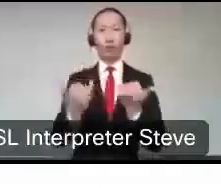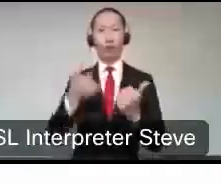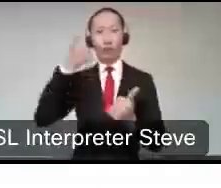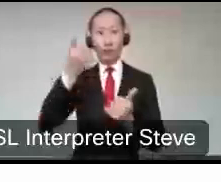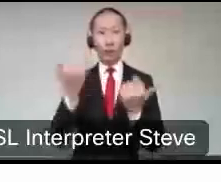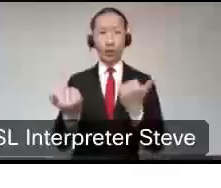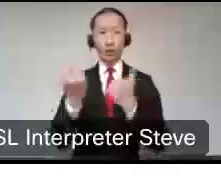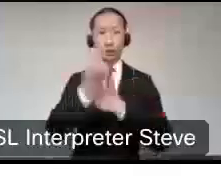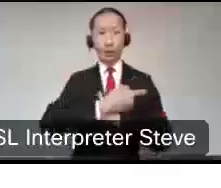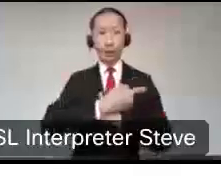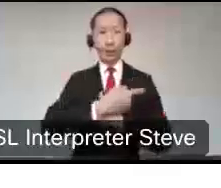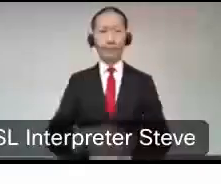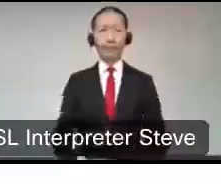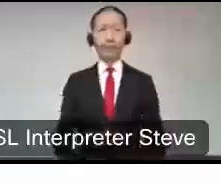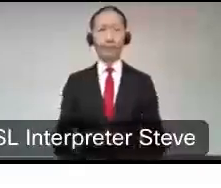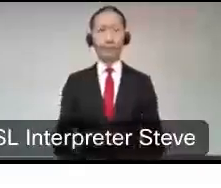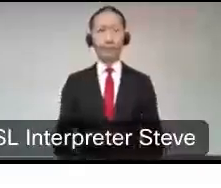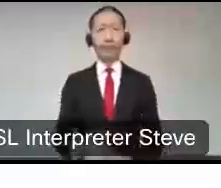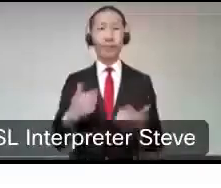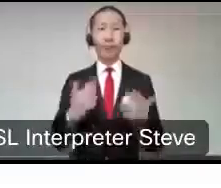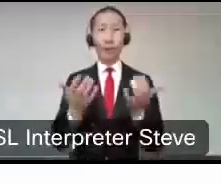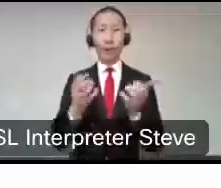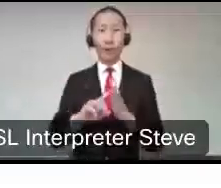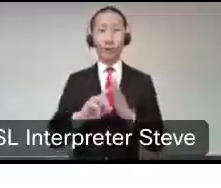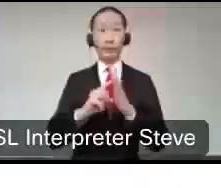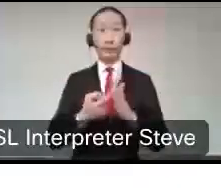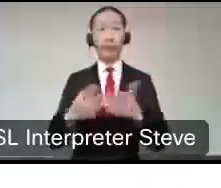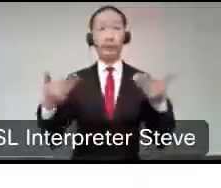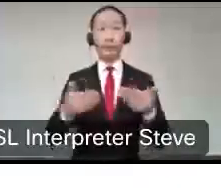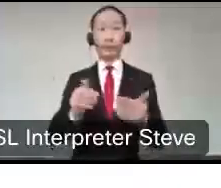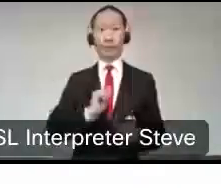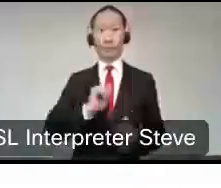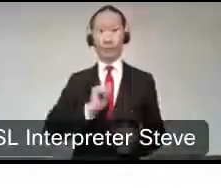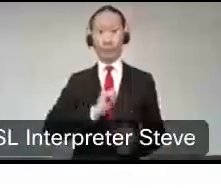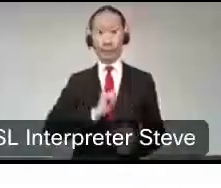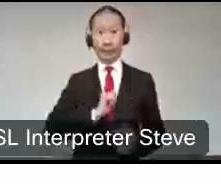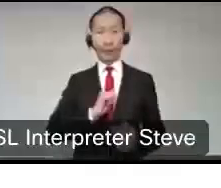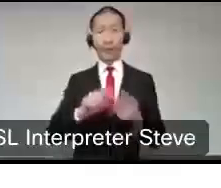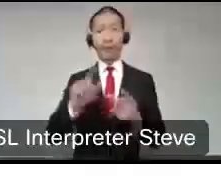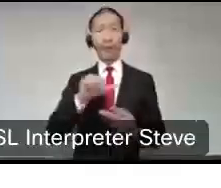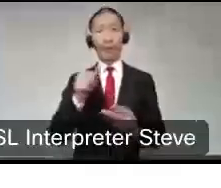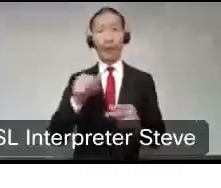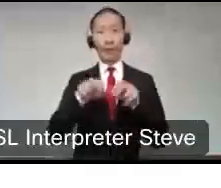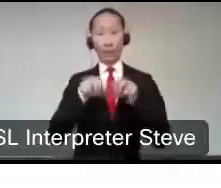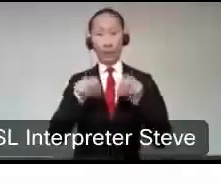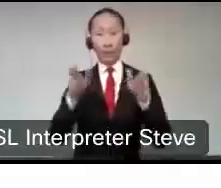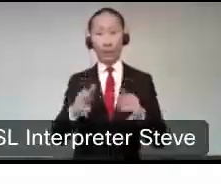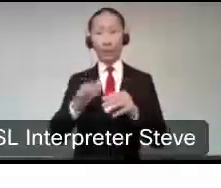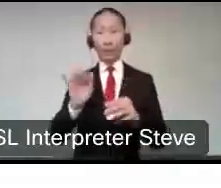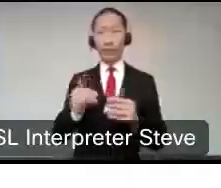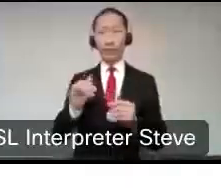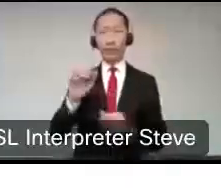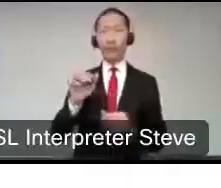today. I want to start by introducing myself and the other panelists on this